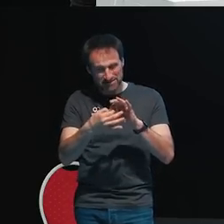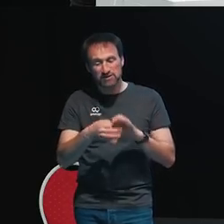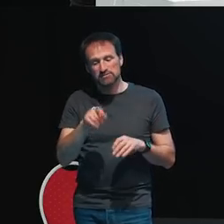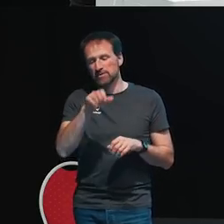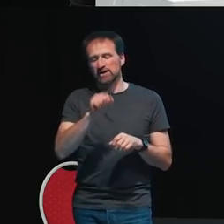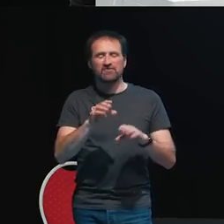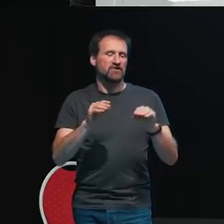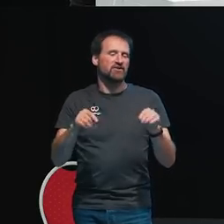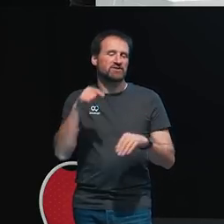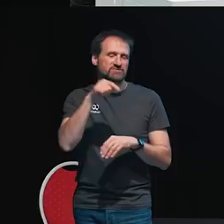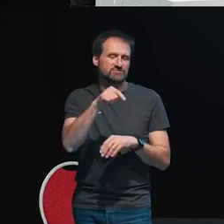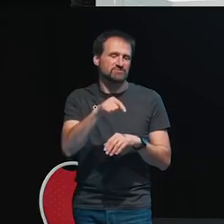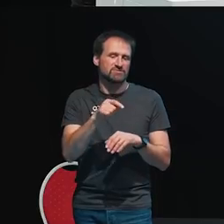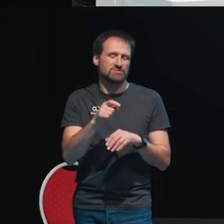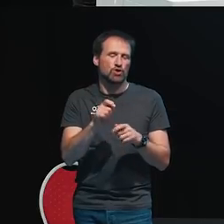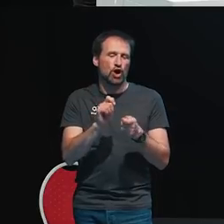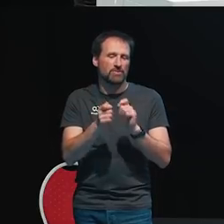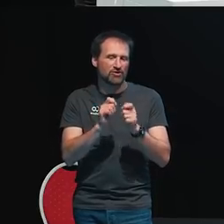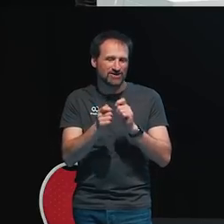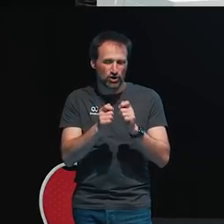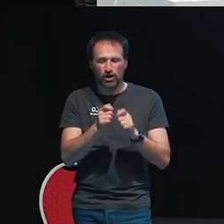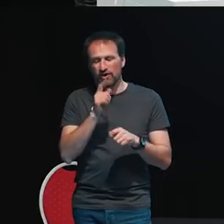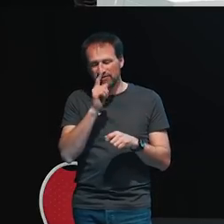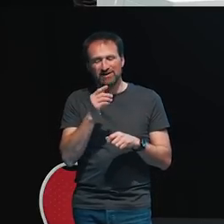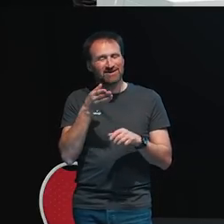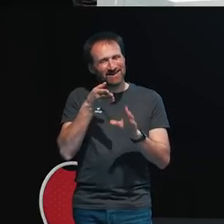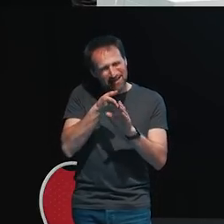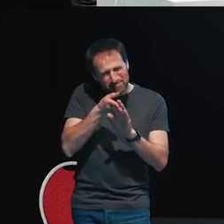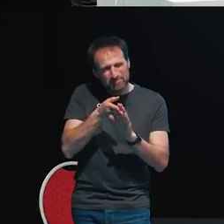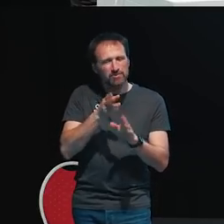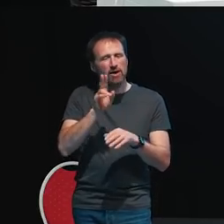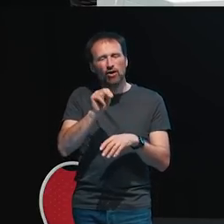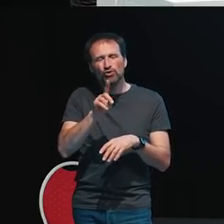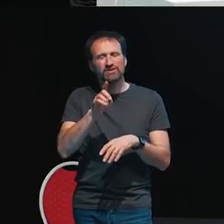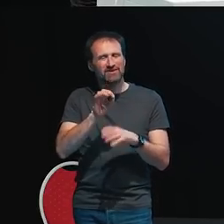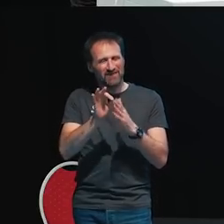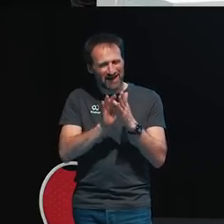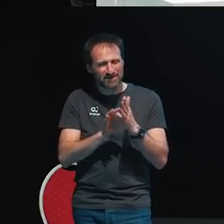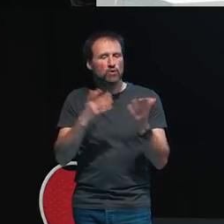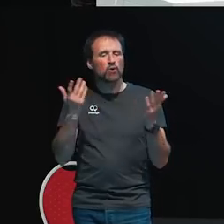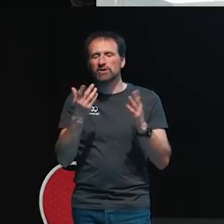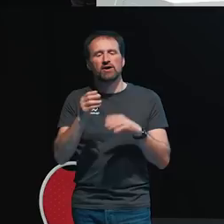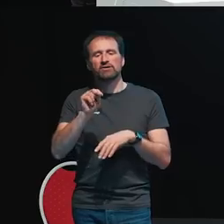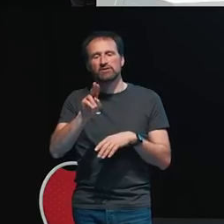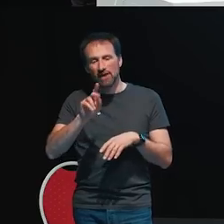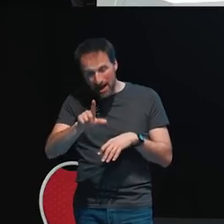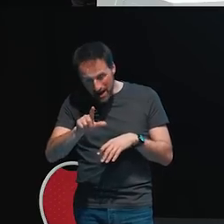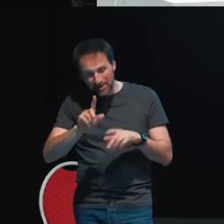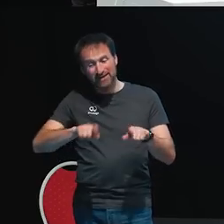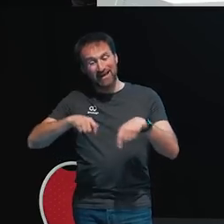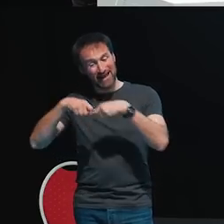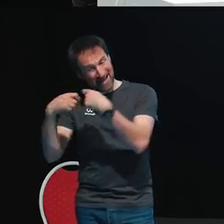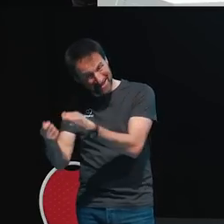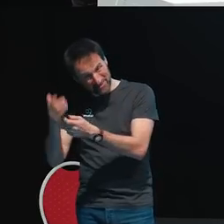this operator. And whenever there is an undefined or null in between, you just get undefined or null at the end. So